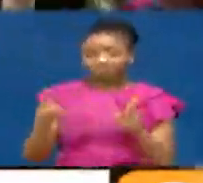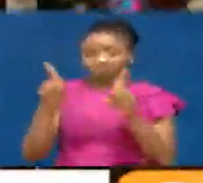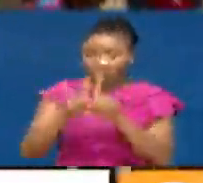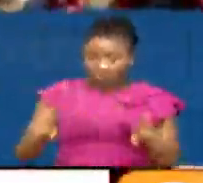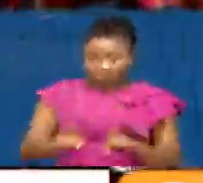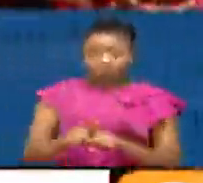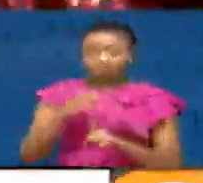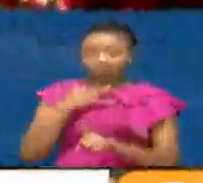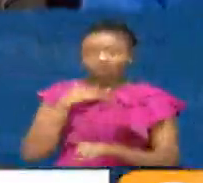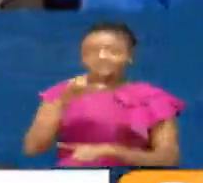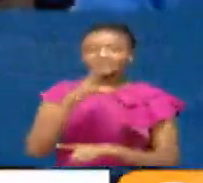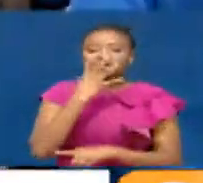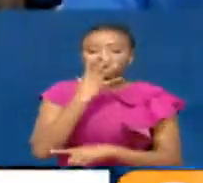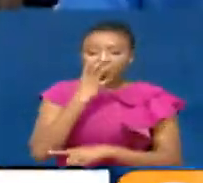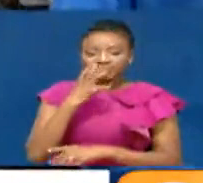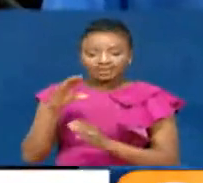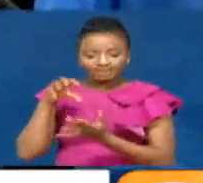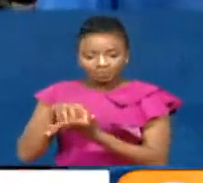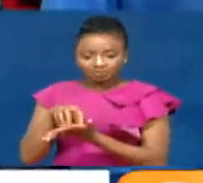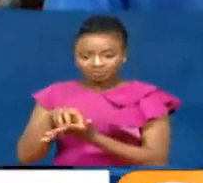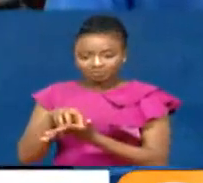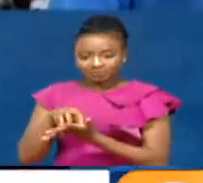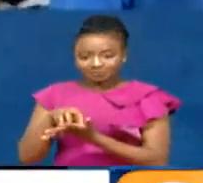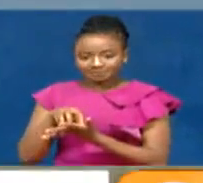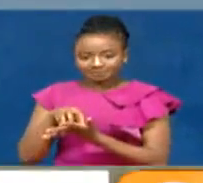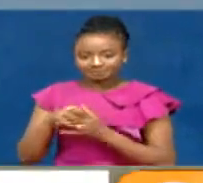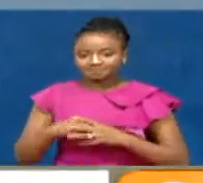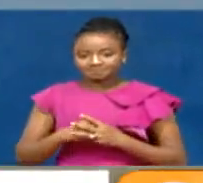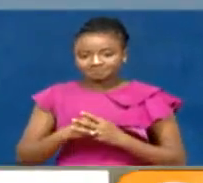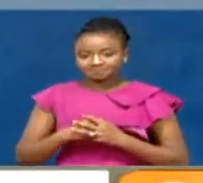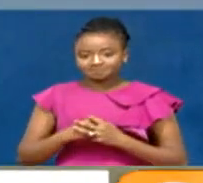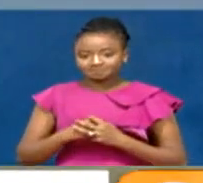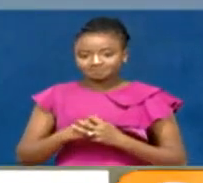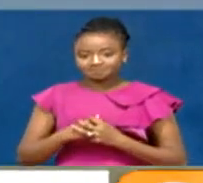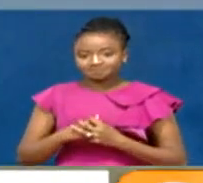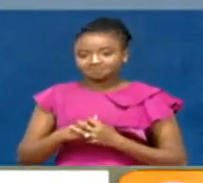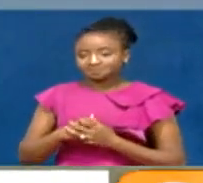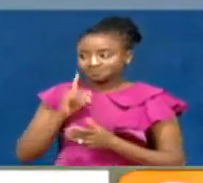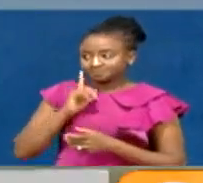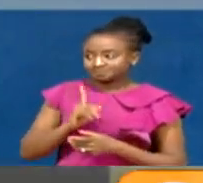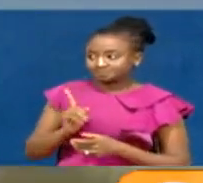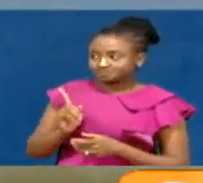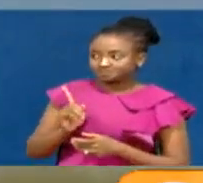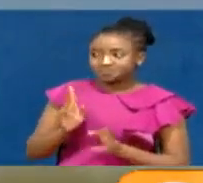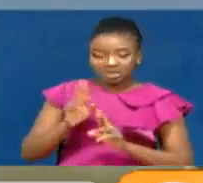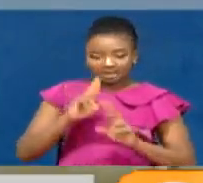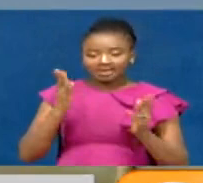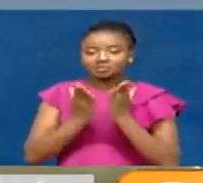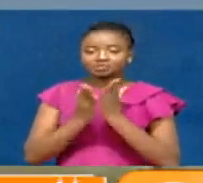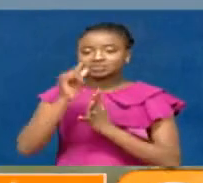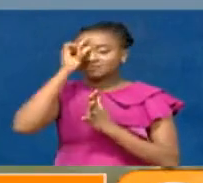time gunning for the ODM ticket during the party primaries. To serve them as the Governor of Narok.